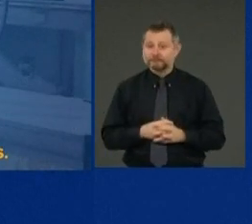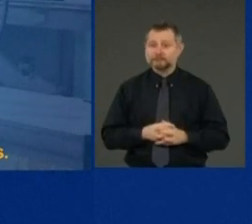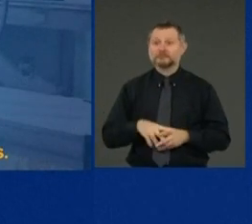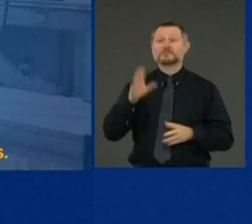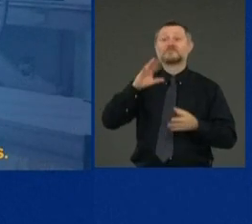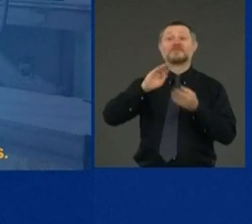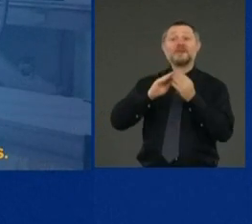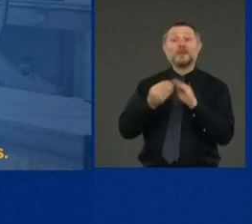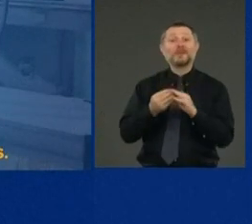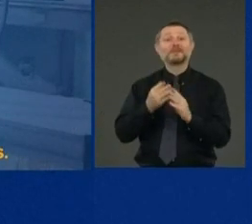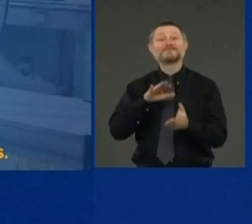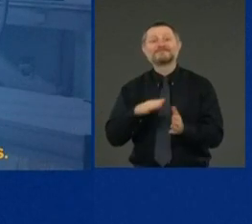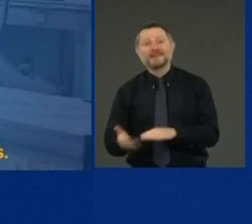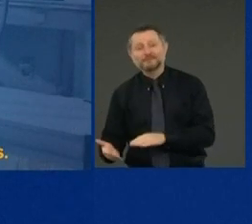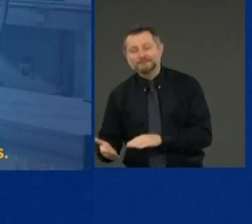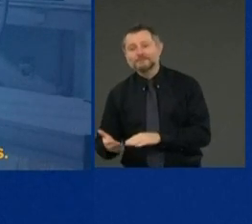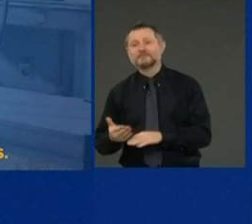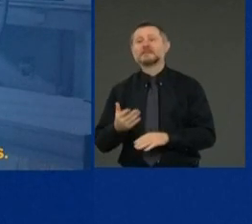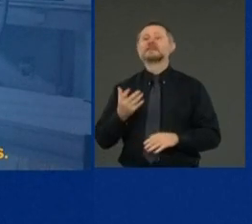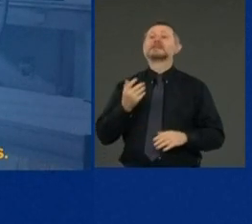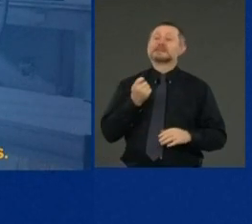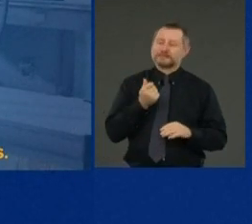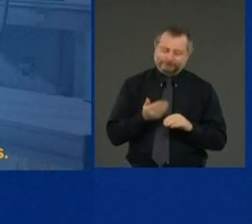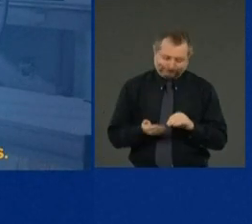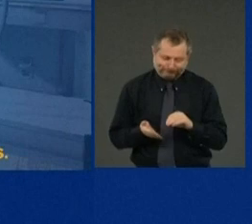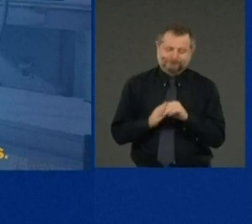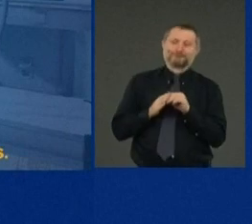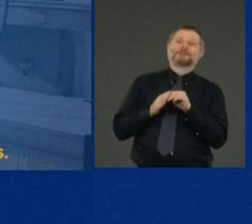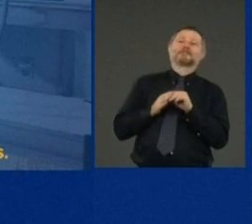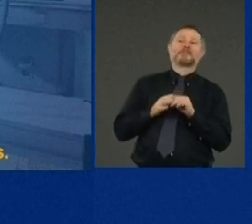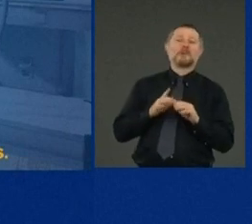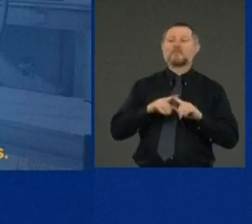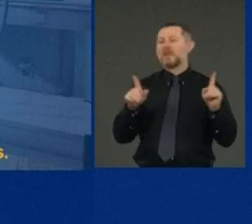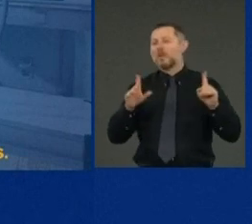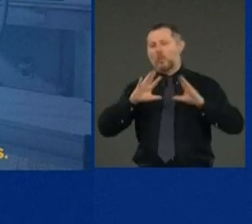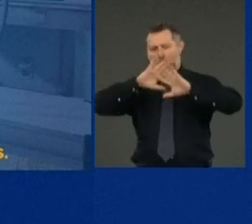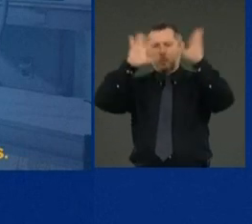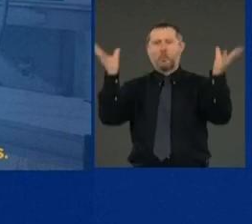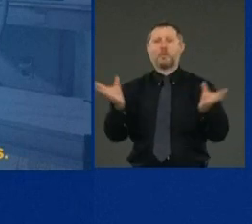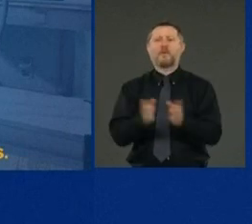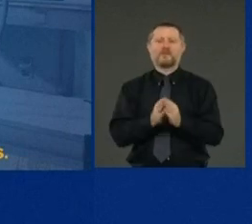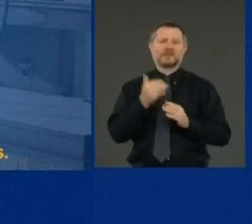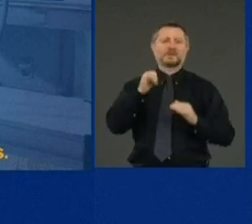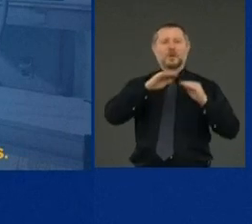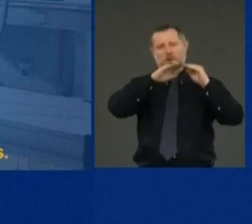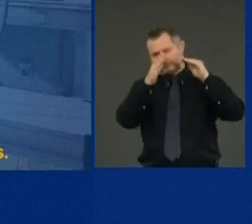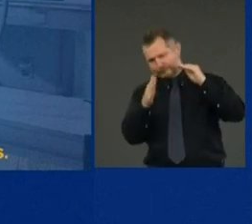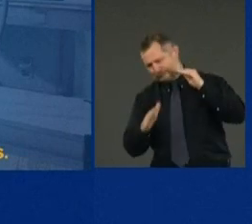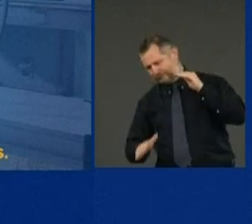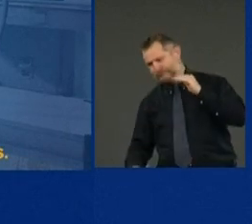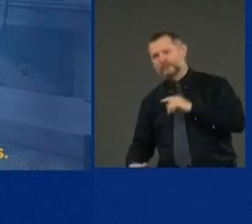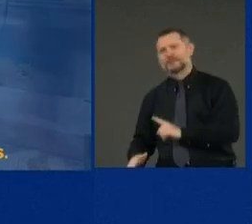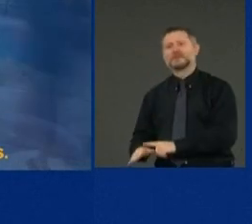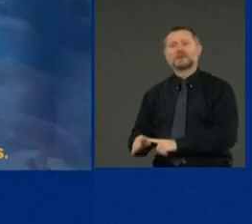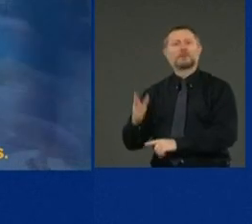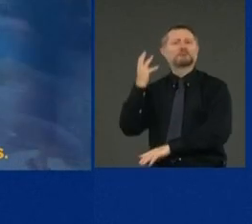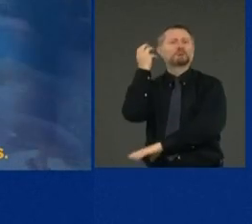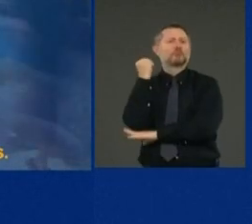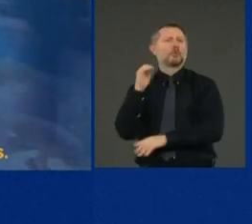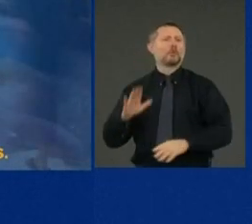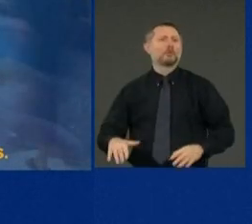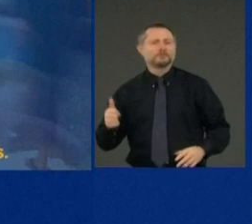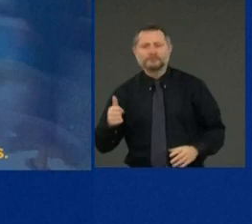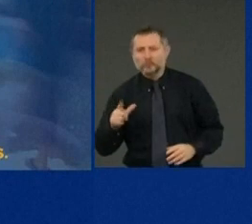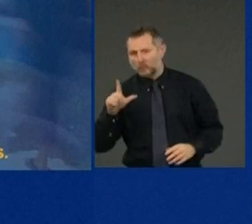Number of deaths ticked up a little bit, but the overall curve is the lowest we have seen.